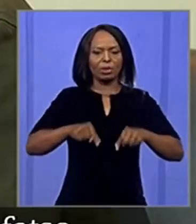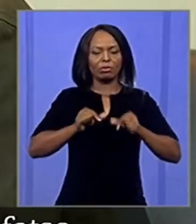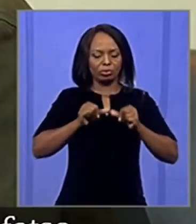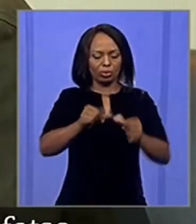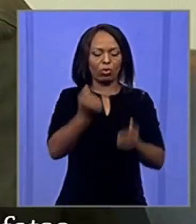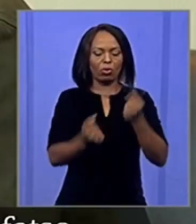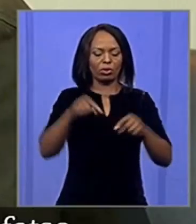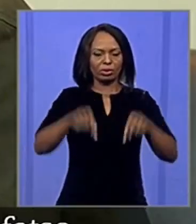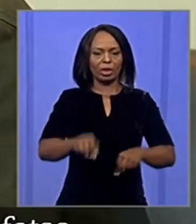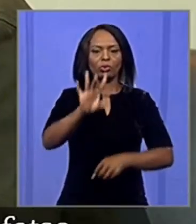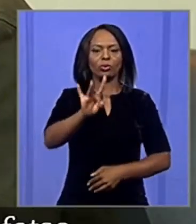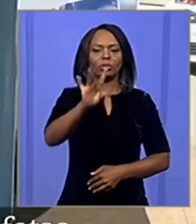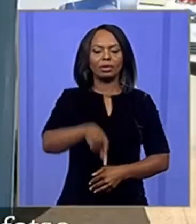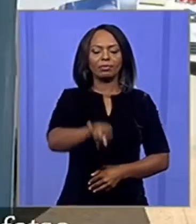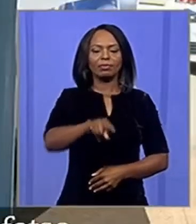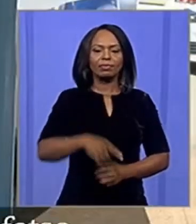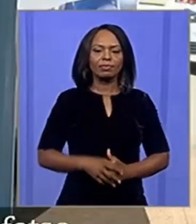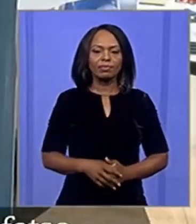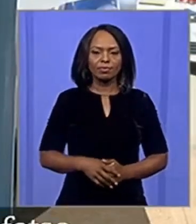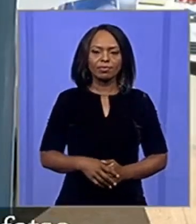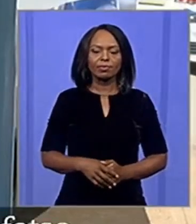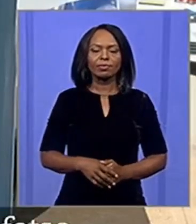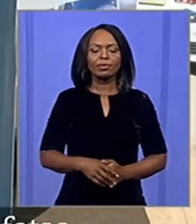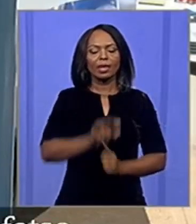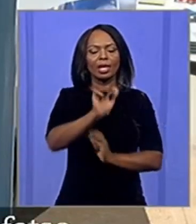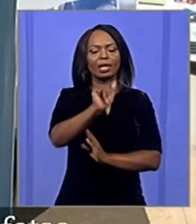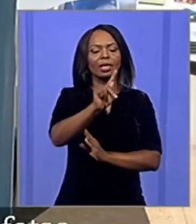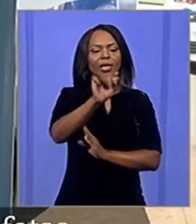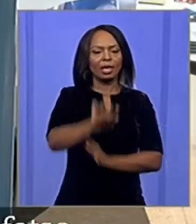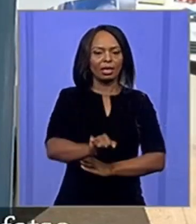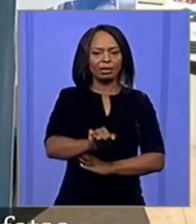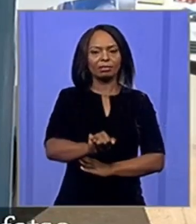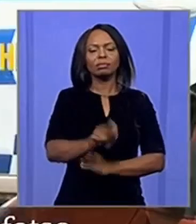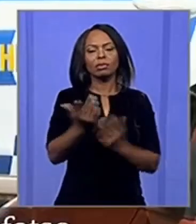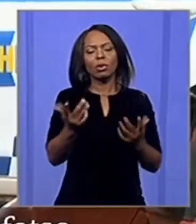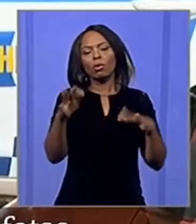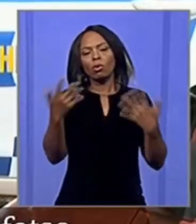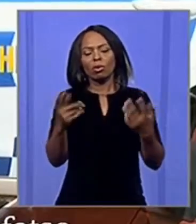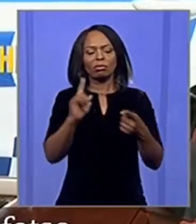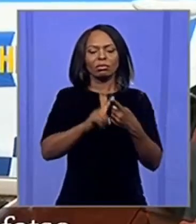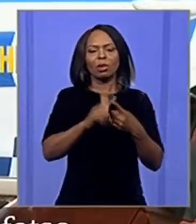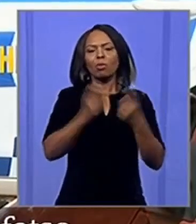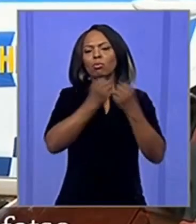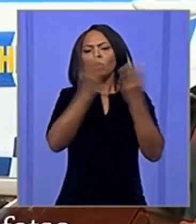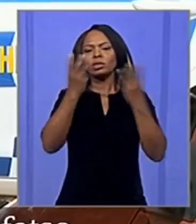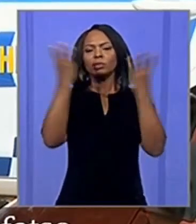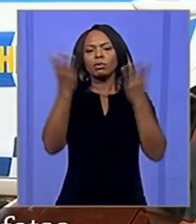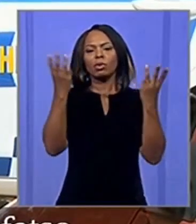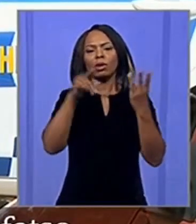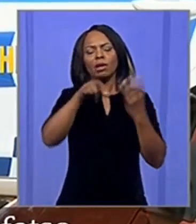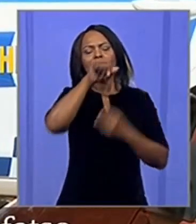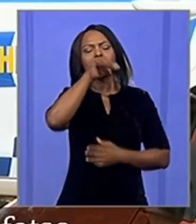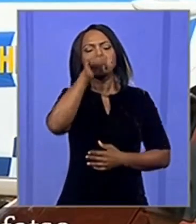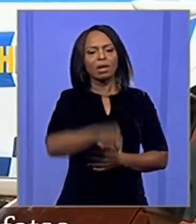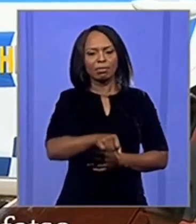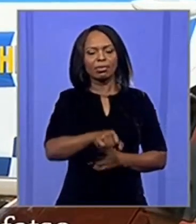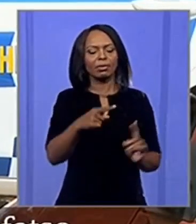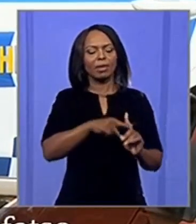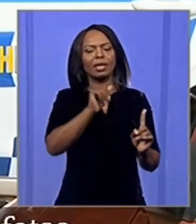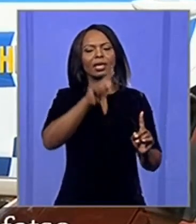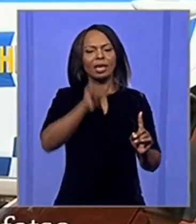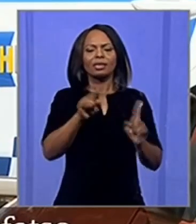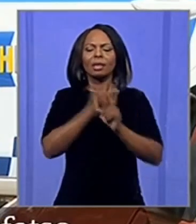court on Tuesday. AKA kana Super Mega o ne a sa ratiwe ke maAfrika Borwa fela mme le